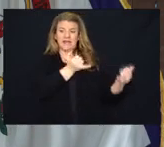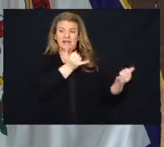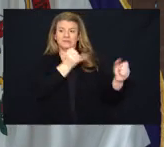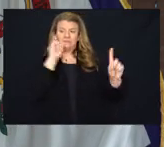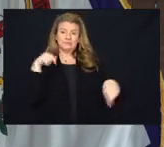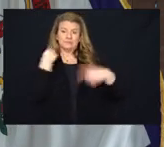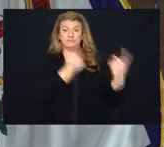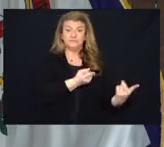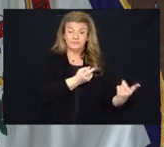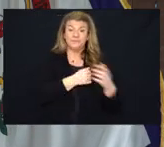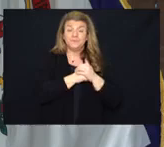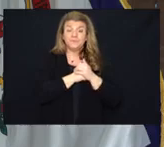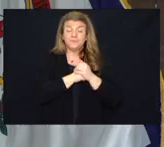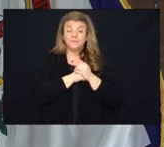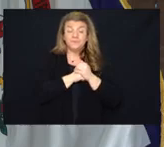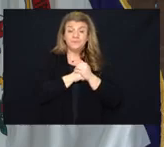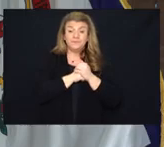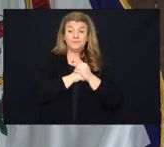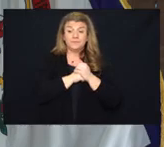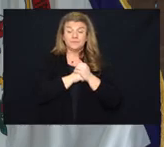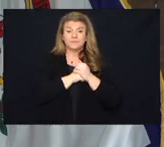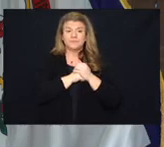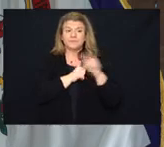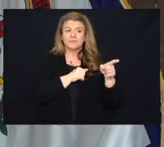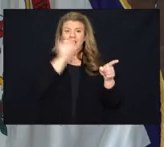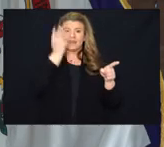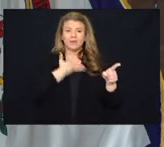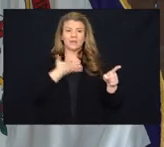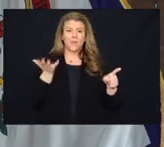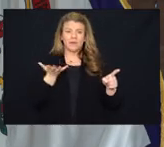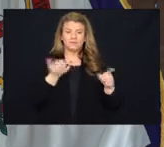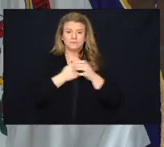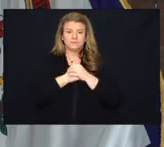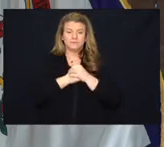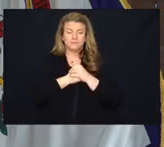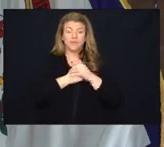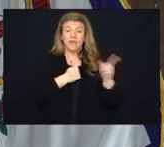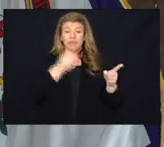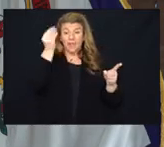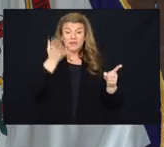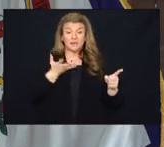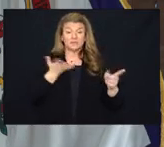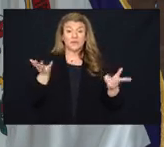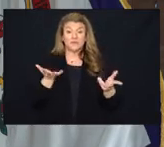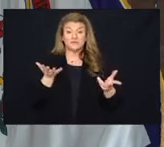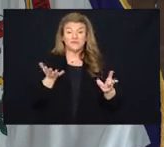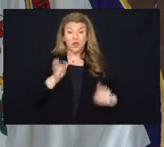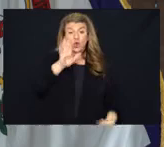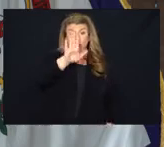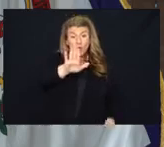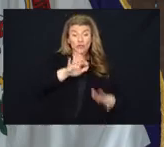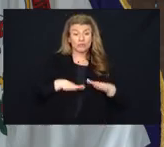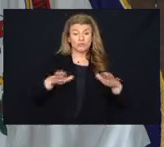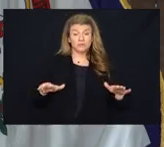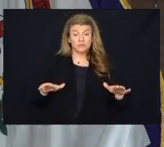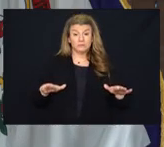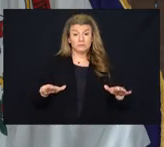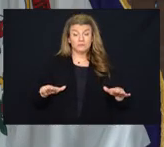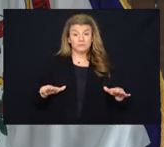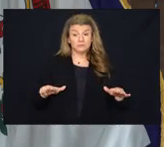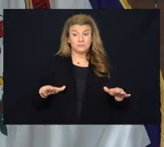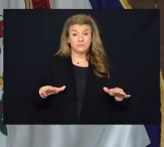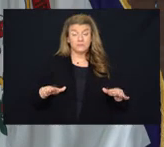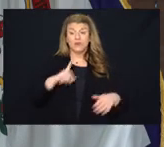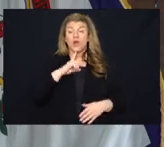had. Now, what does that tell you? It tells you that your children